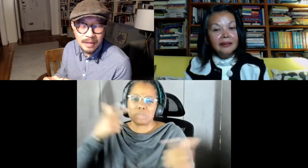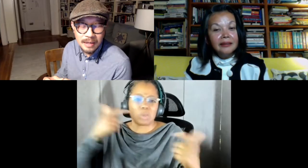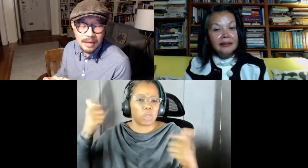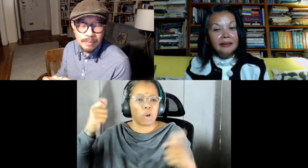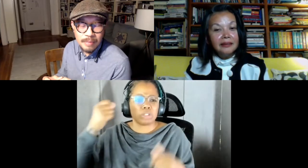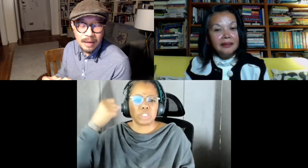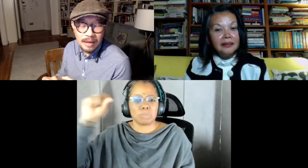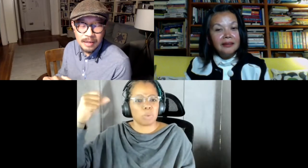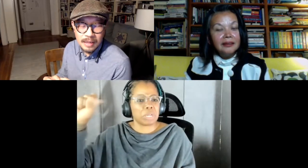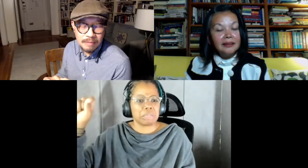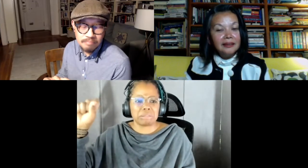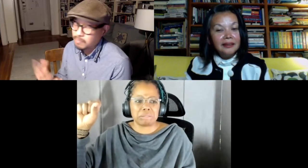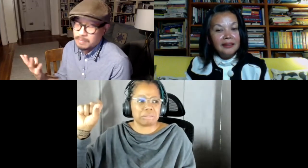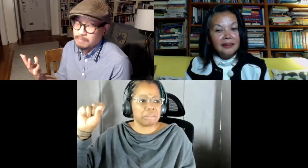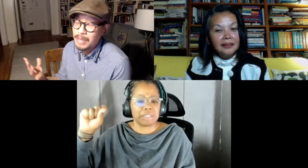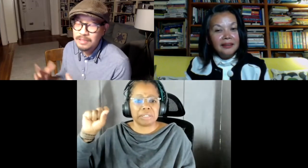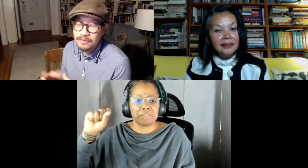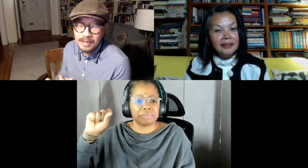in